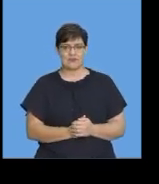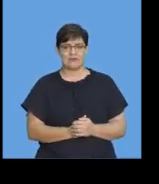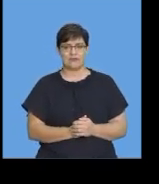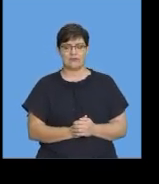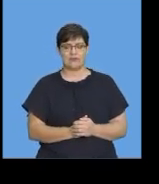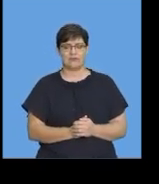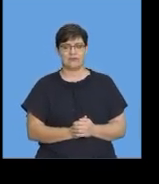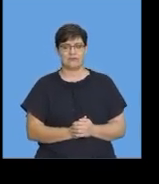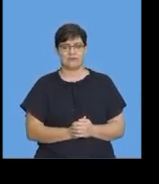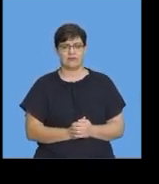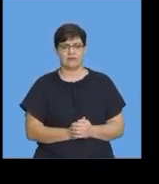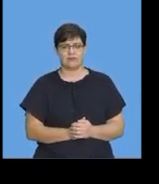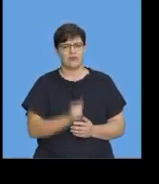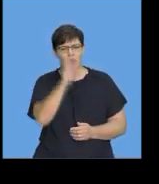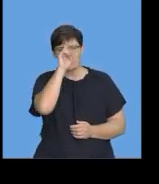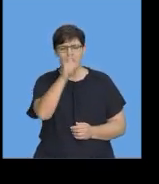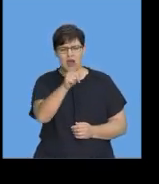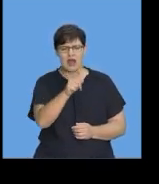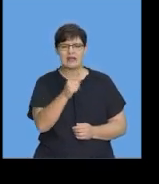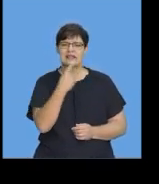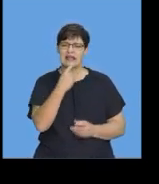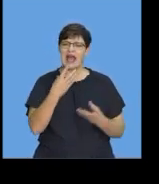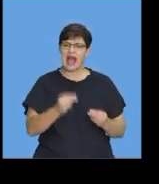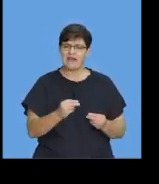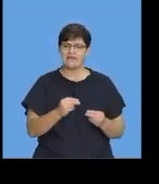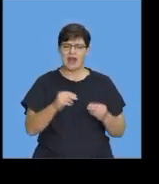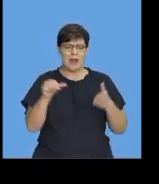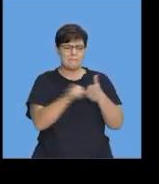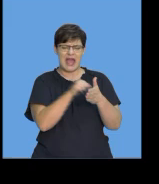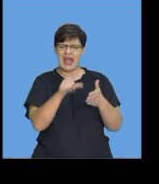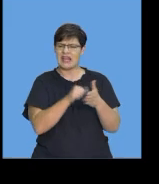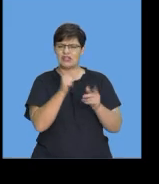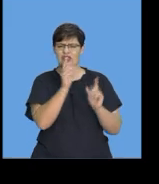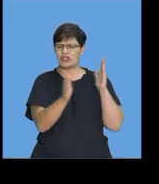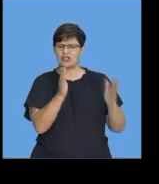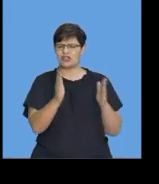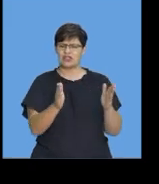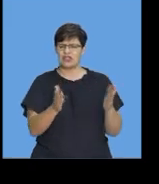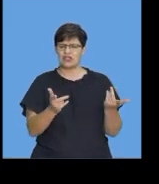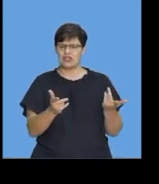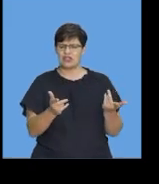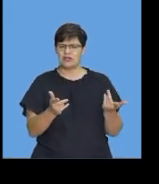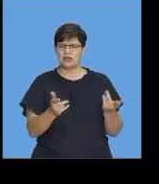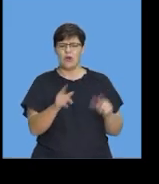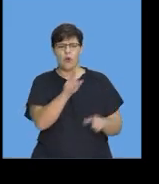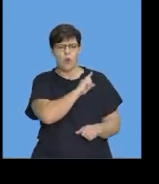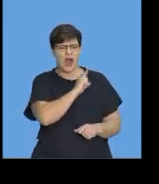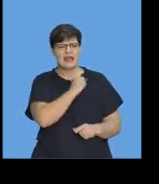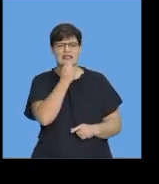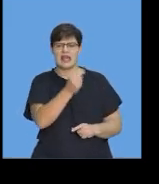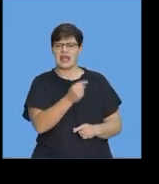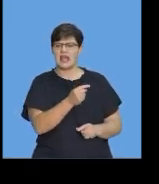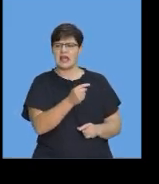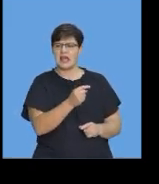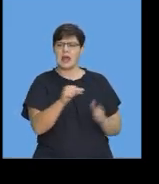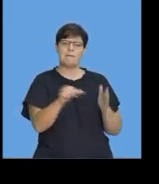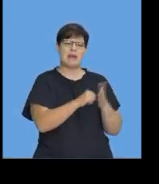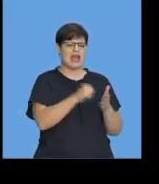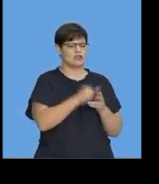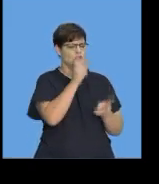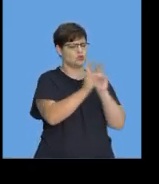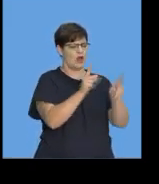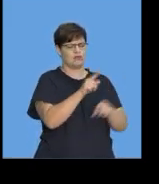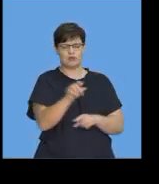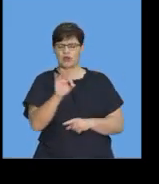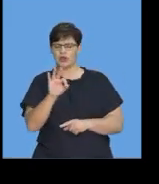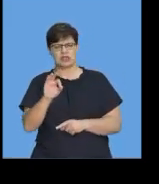Remember you said earlier on they specified pages. Why would they refer to pages in the audit report? Auditors